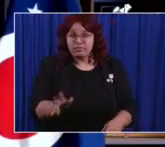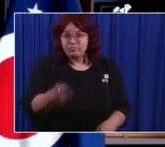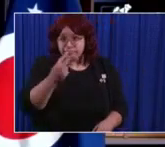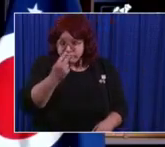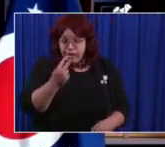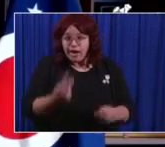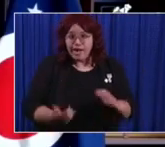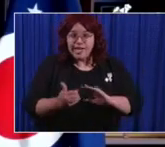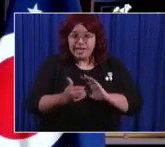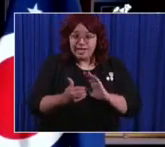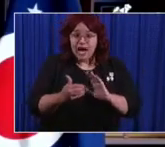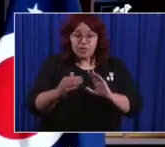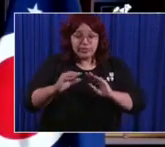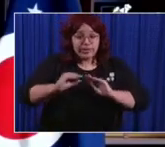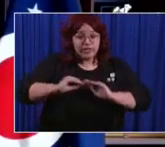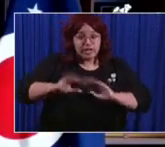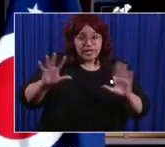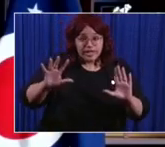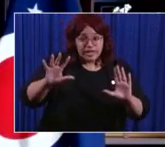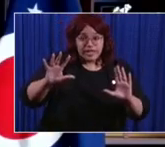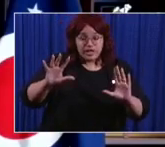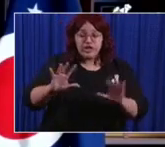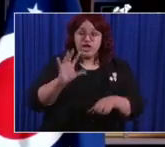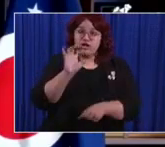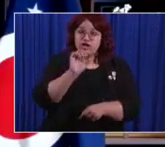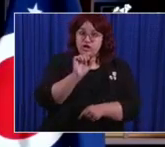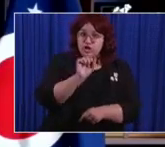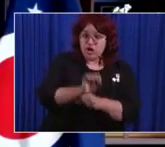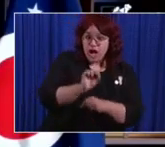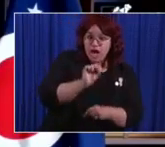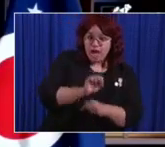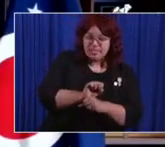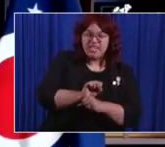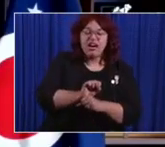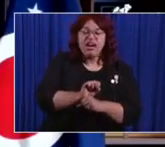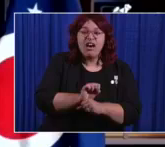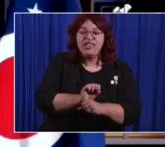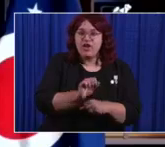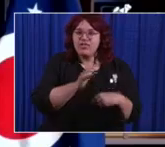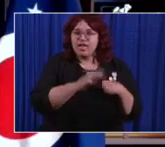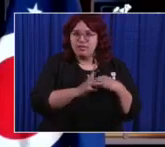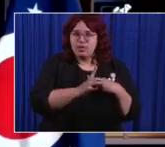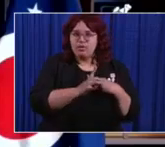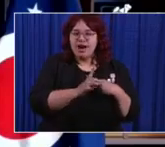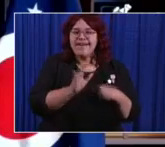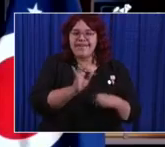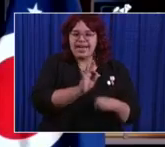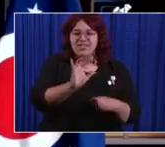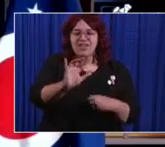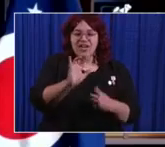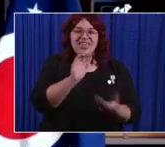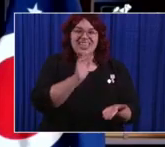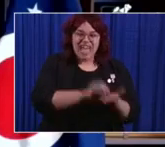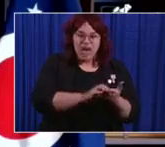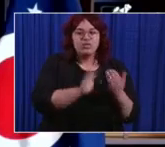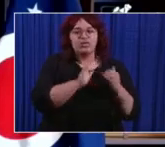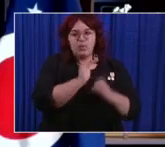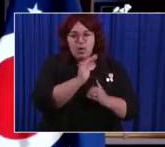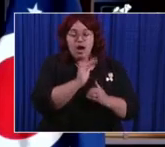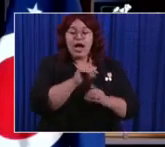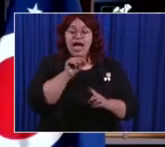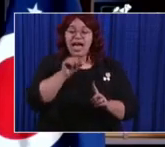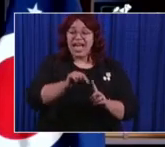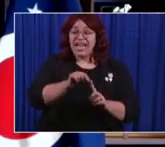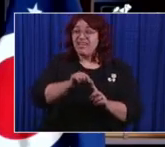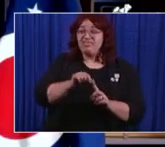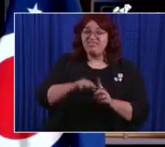$50,000 a year alone are available at ohiomeansjobs.com. We are seeing wage rates increase even at the